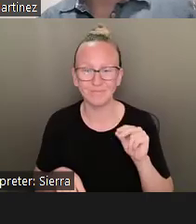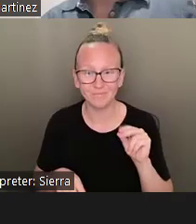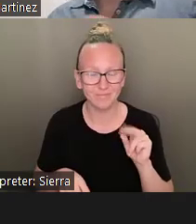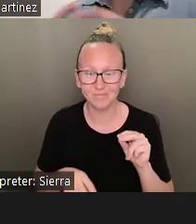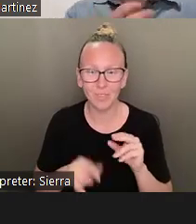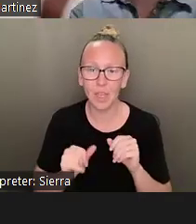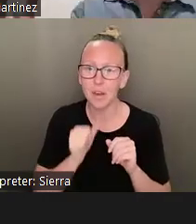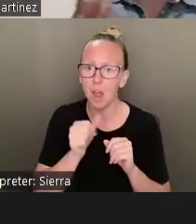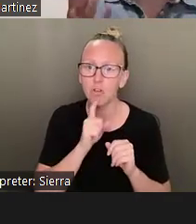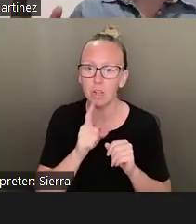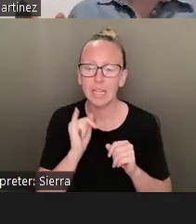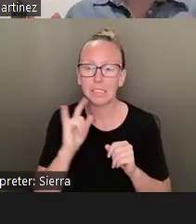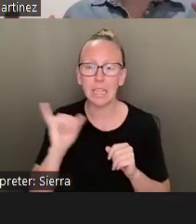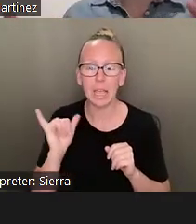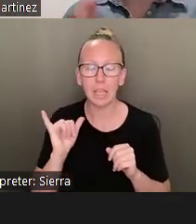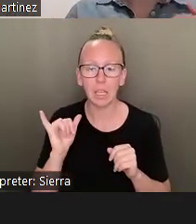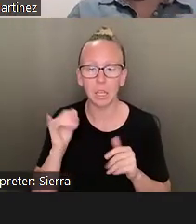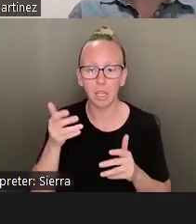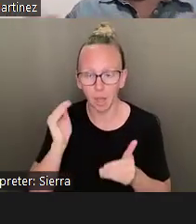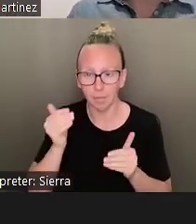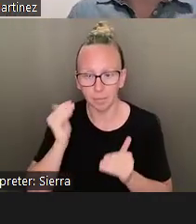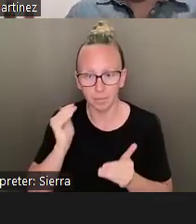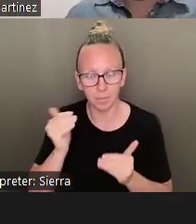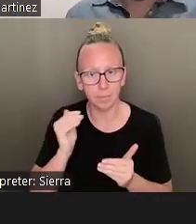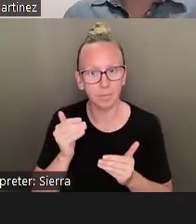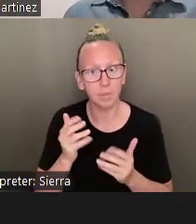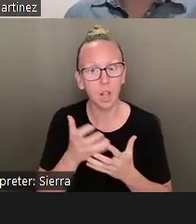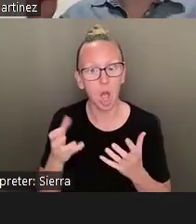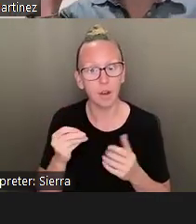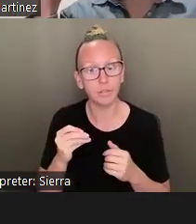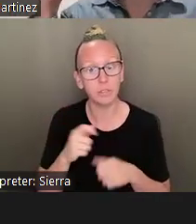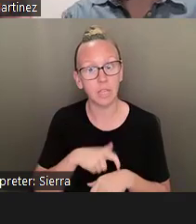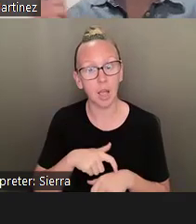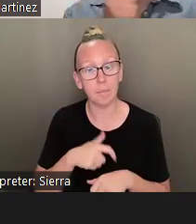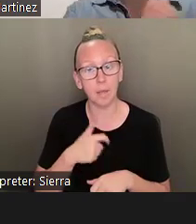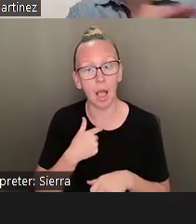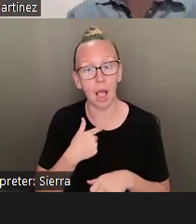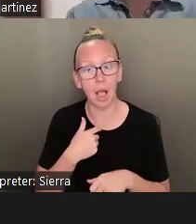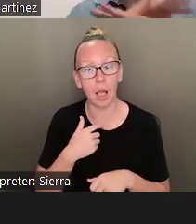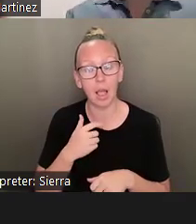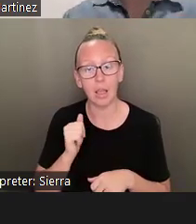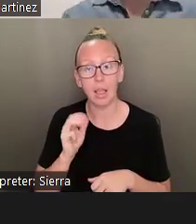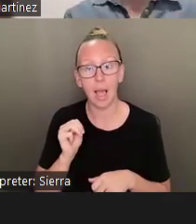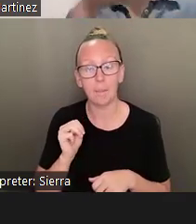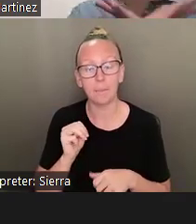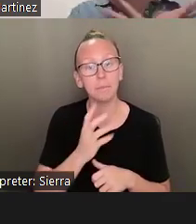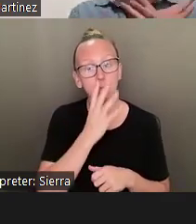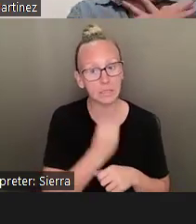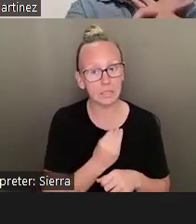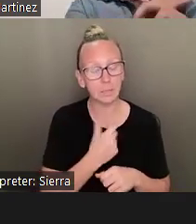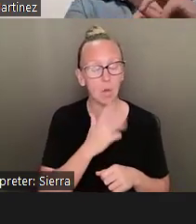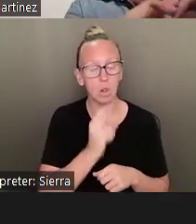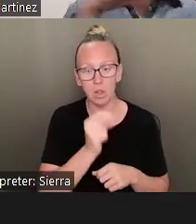really is, it's a flickering of consciousness. So there's a lot of time where I am concretely asleep and I'll fall directly into REM sleep, like full dreaming,